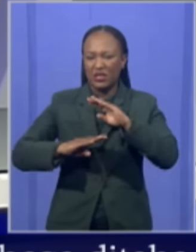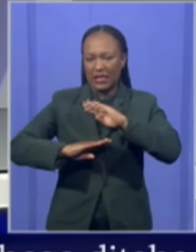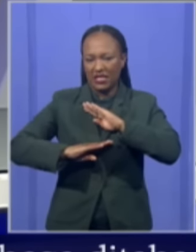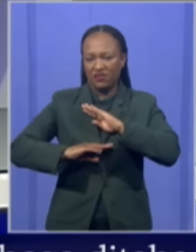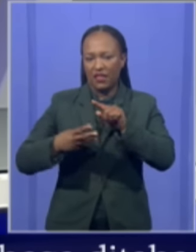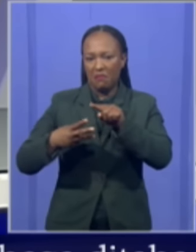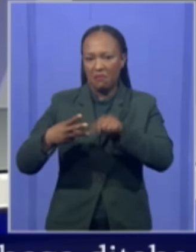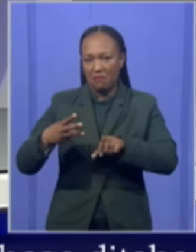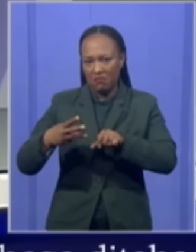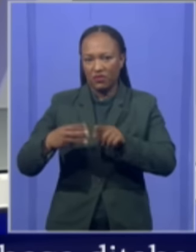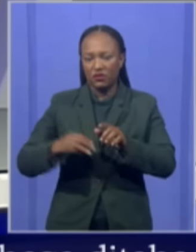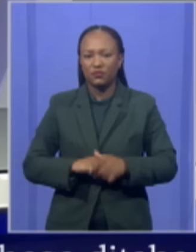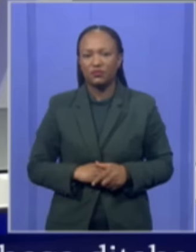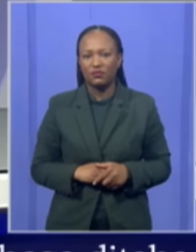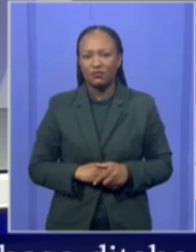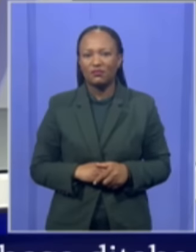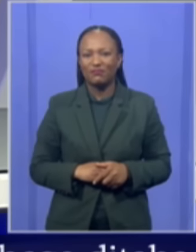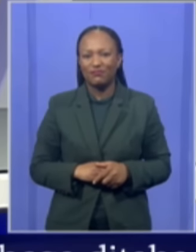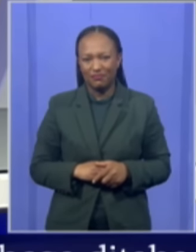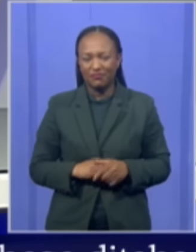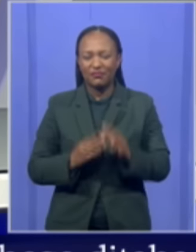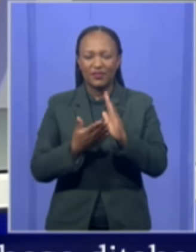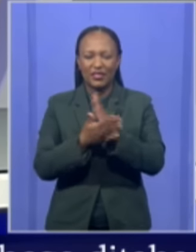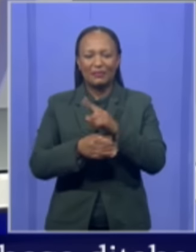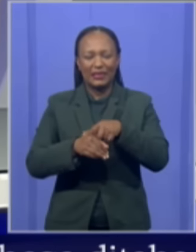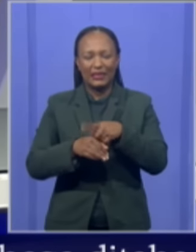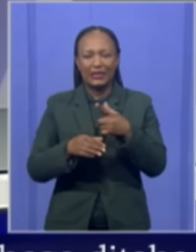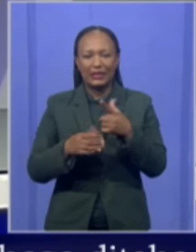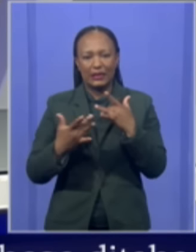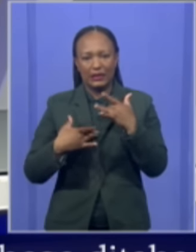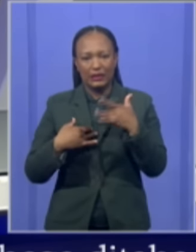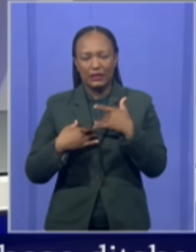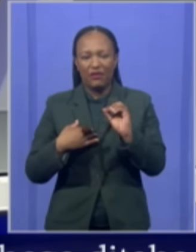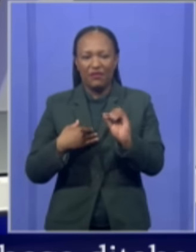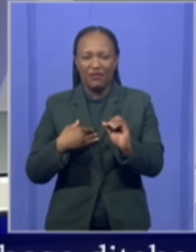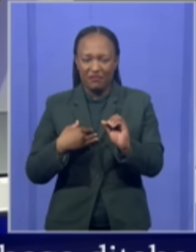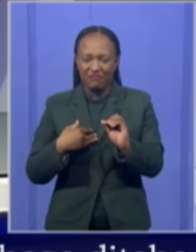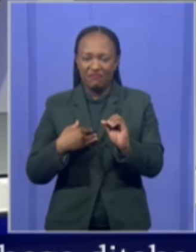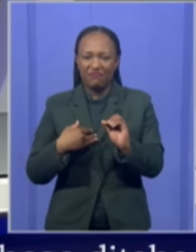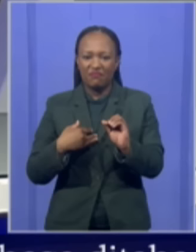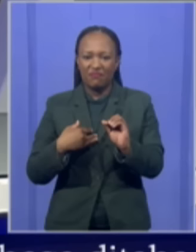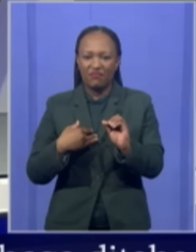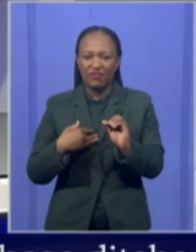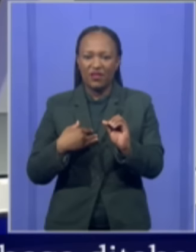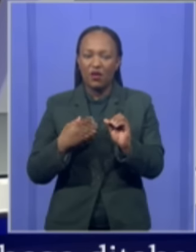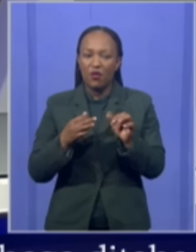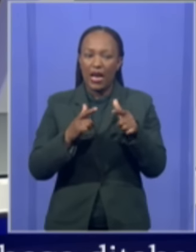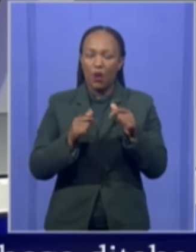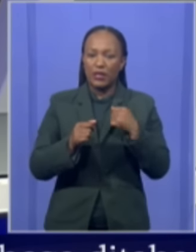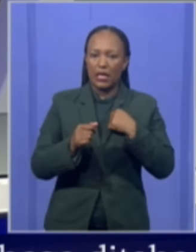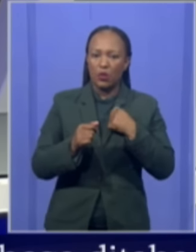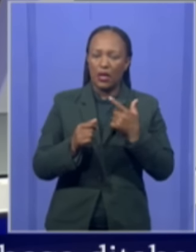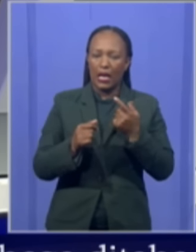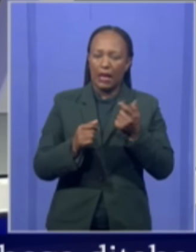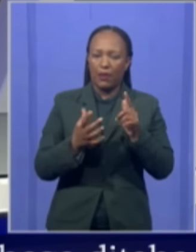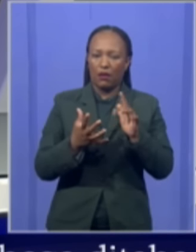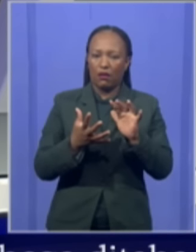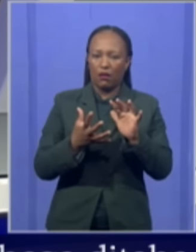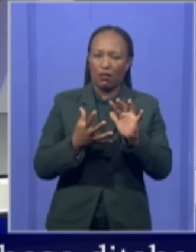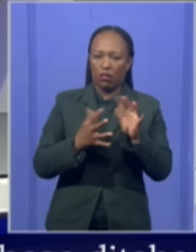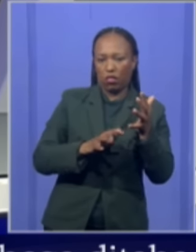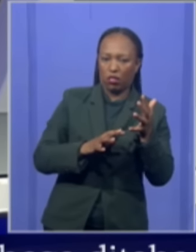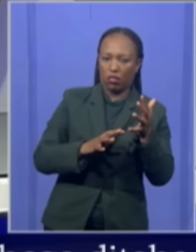lengwe e be e na le go tshwenyanyana ka gore e be e na le go huetša polelo ya gaborena. Ka mantšu a mangwe